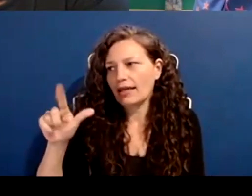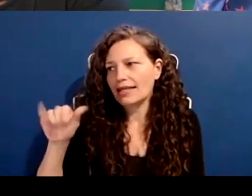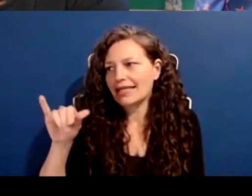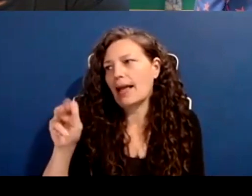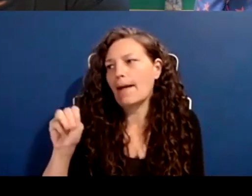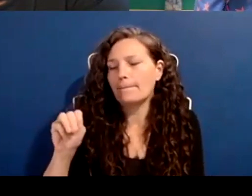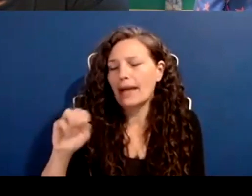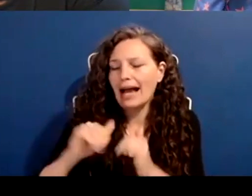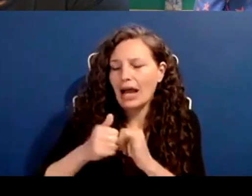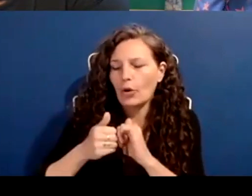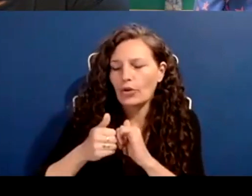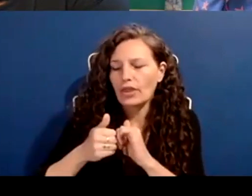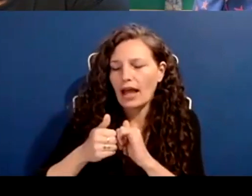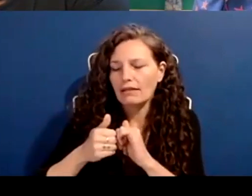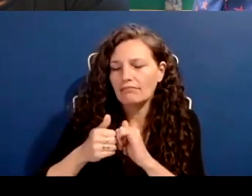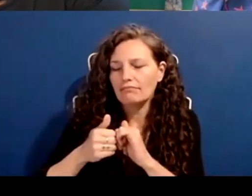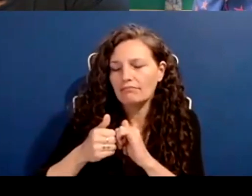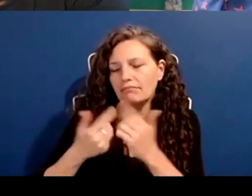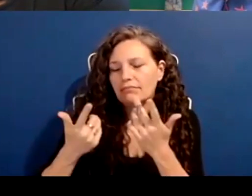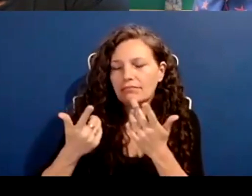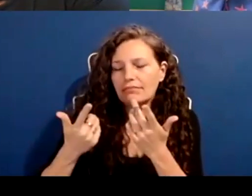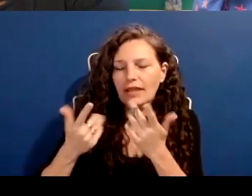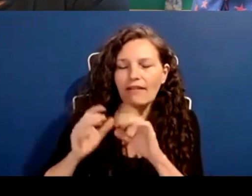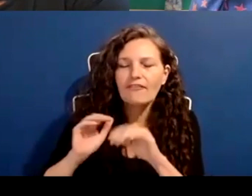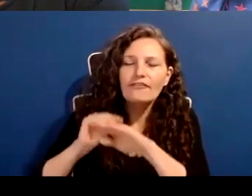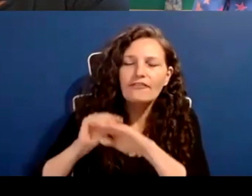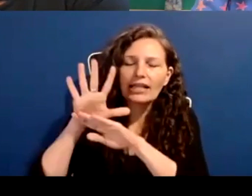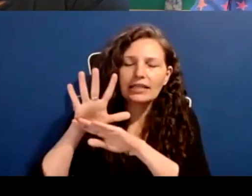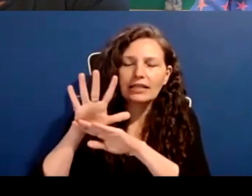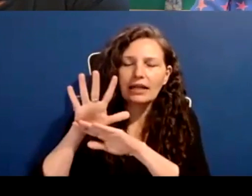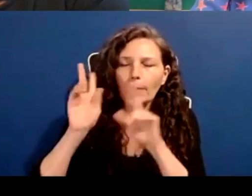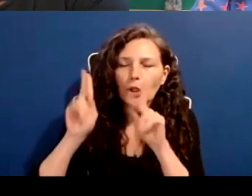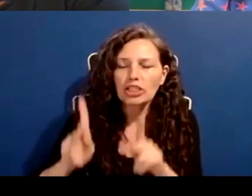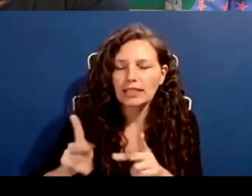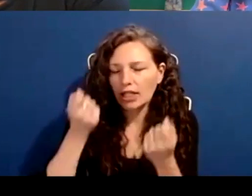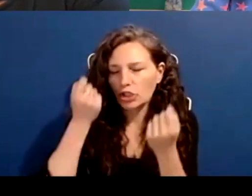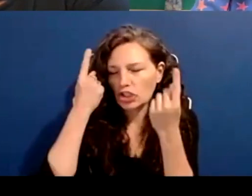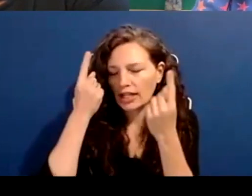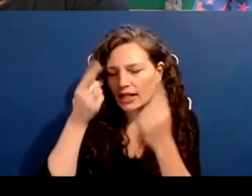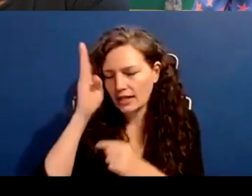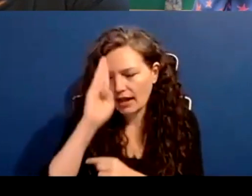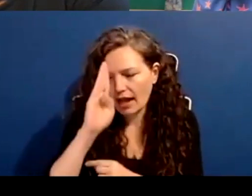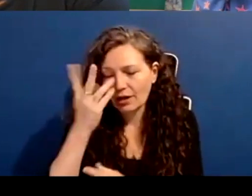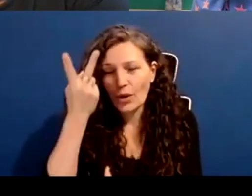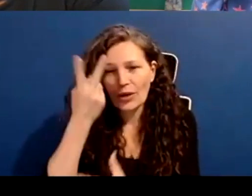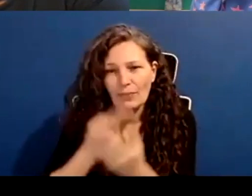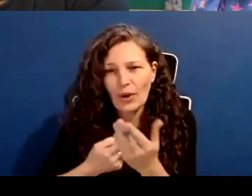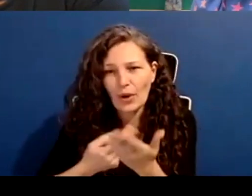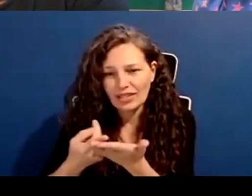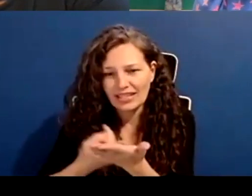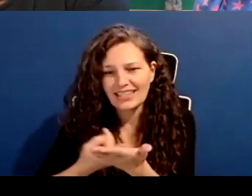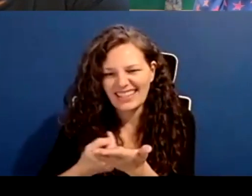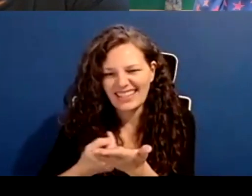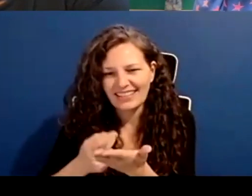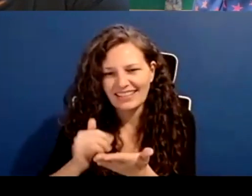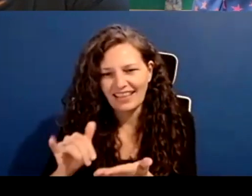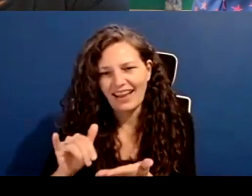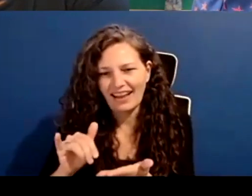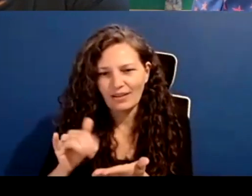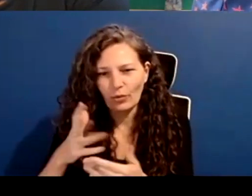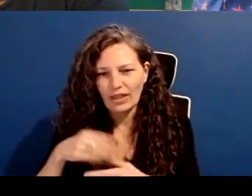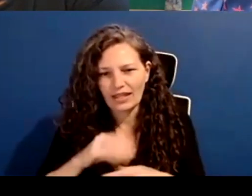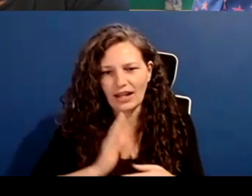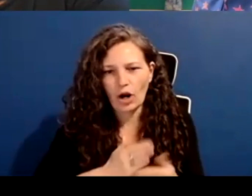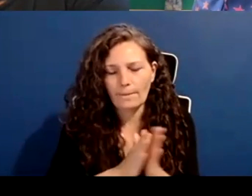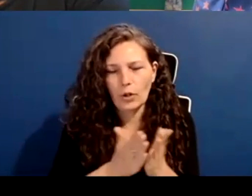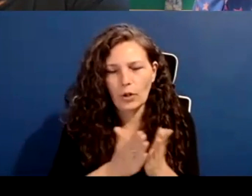disabled God in our books, and I love your quote that we're so ableist that we